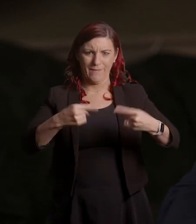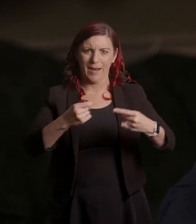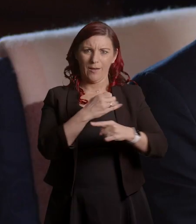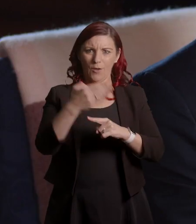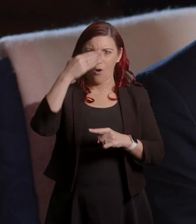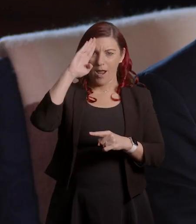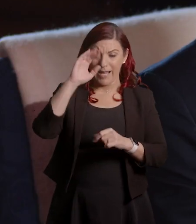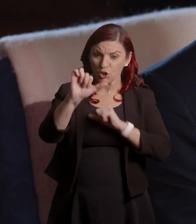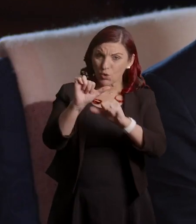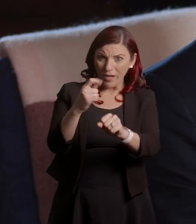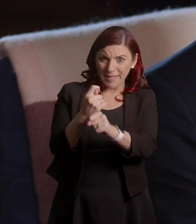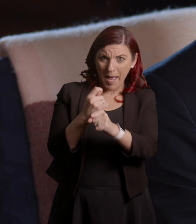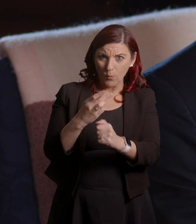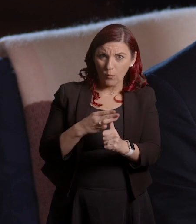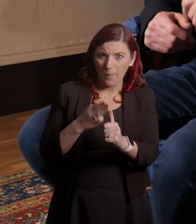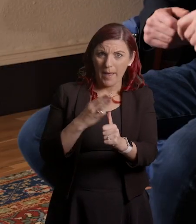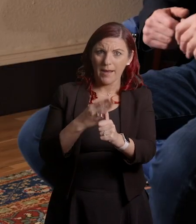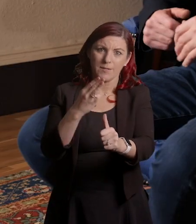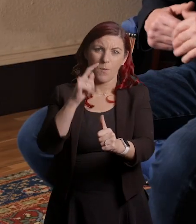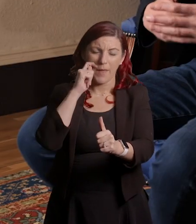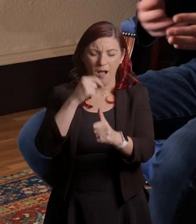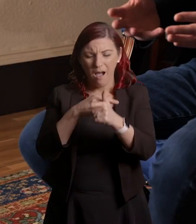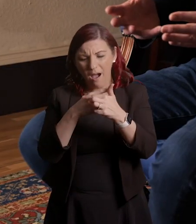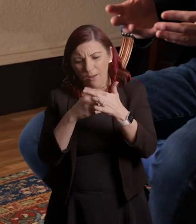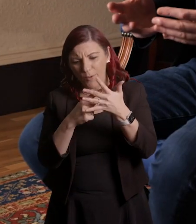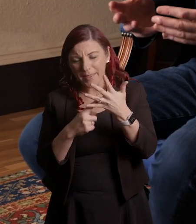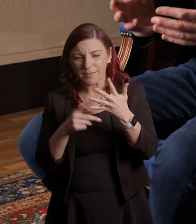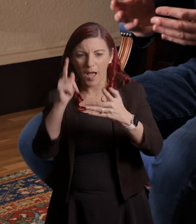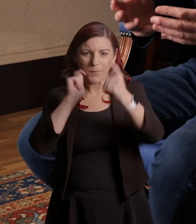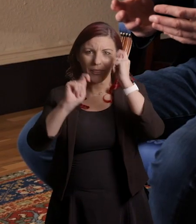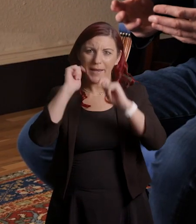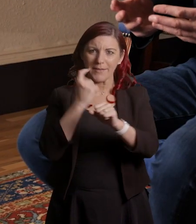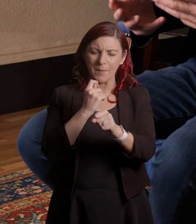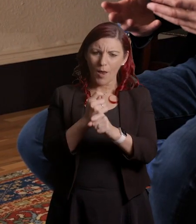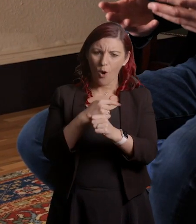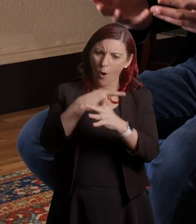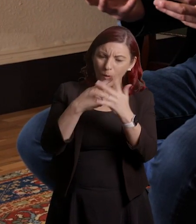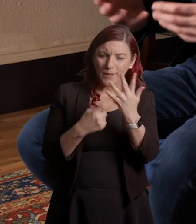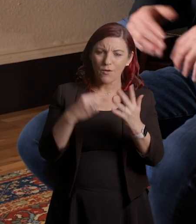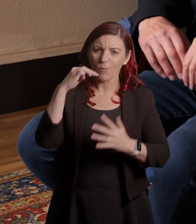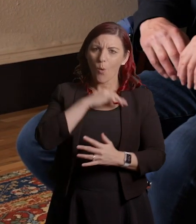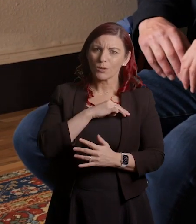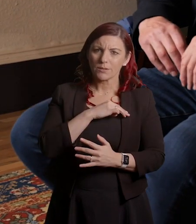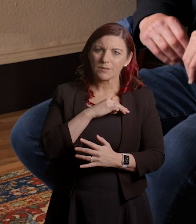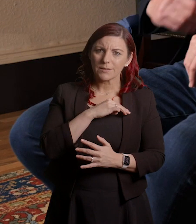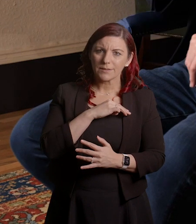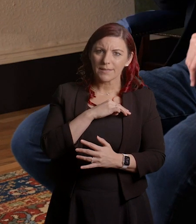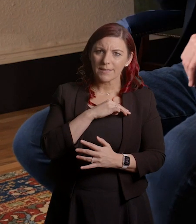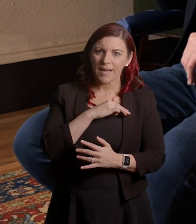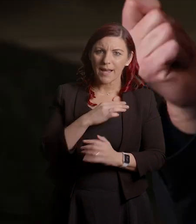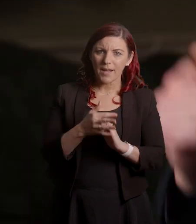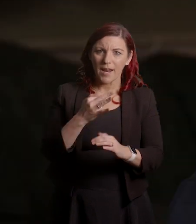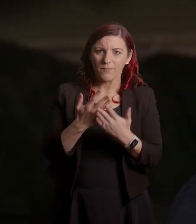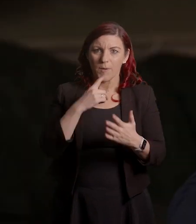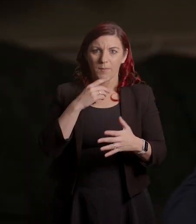they did in such a short period of time. So all those things, you know, they matter. And you